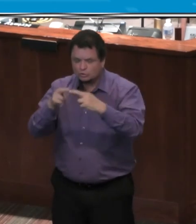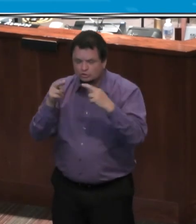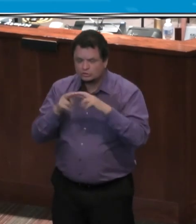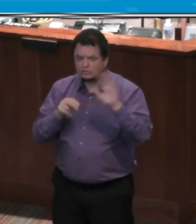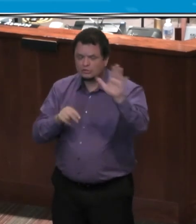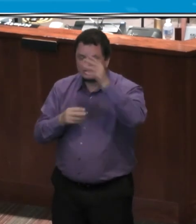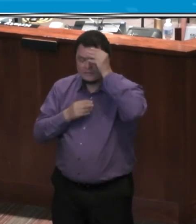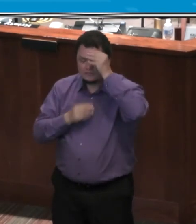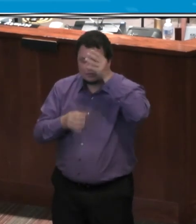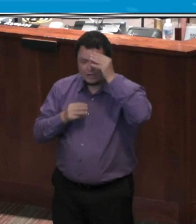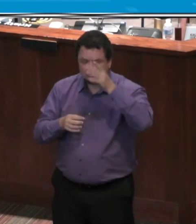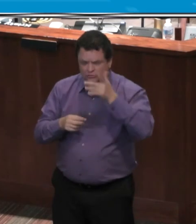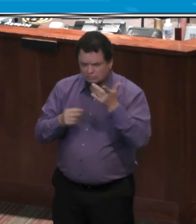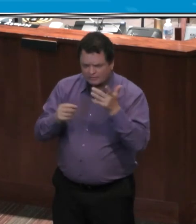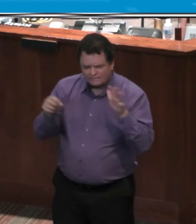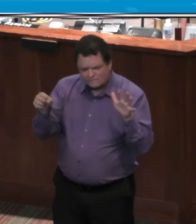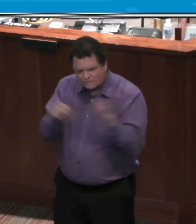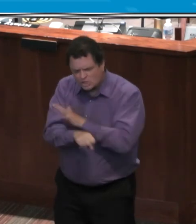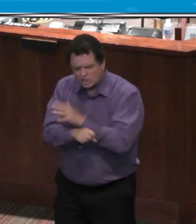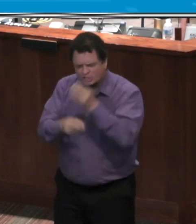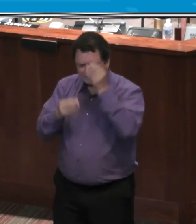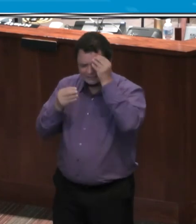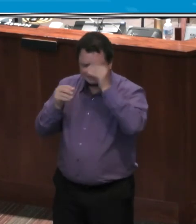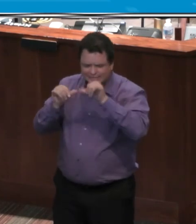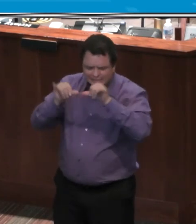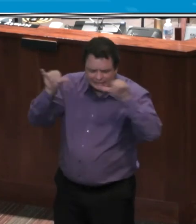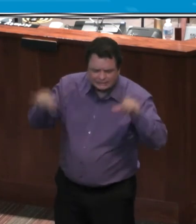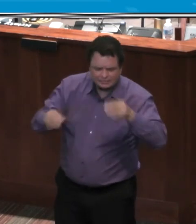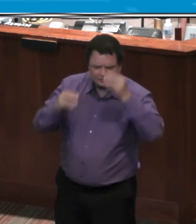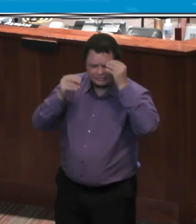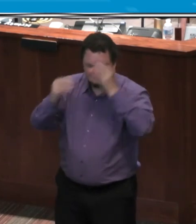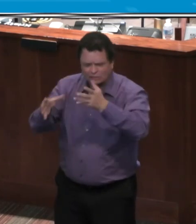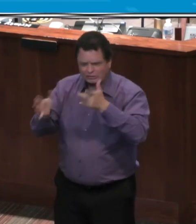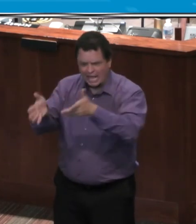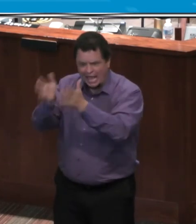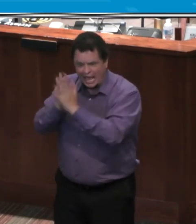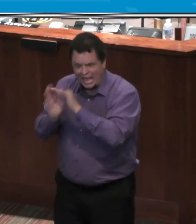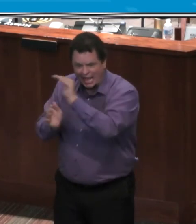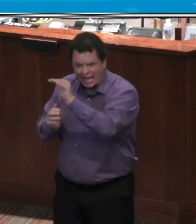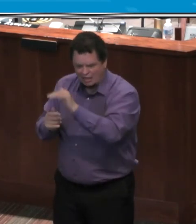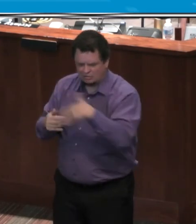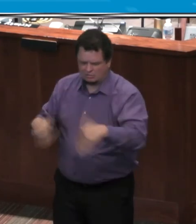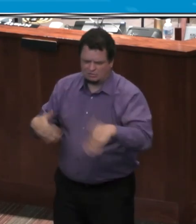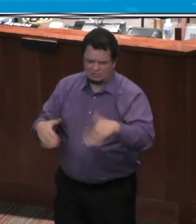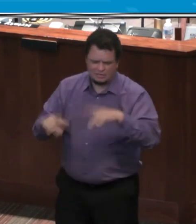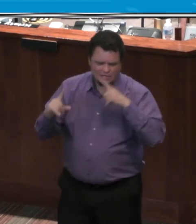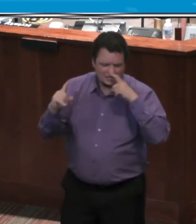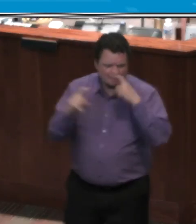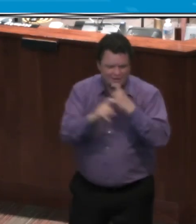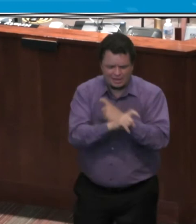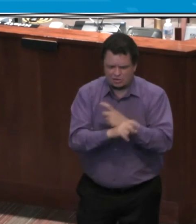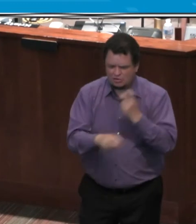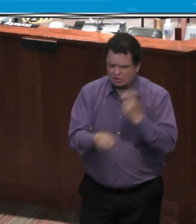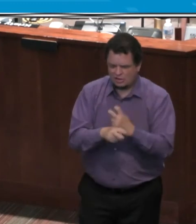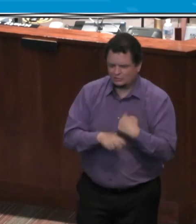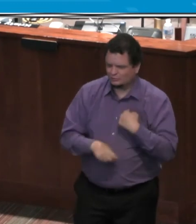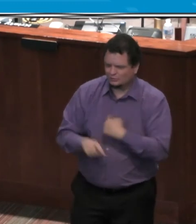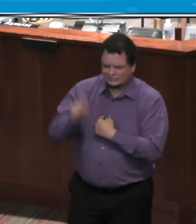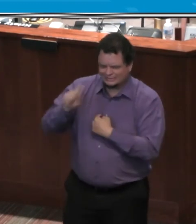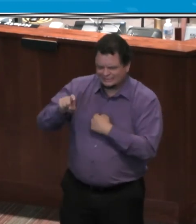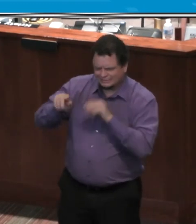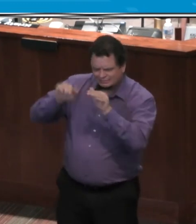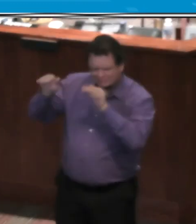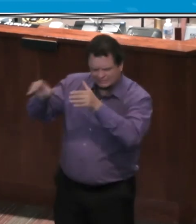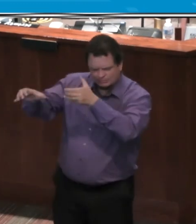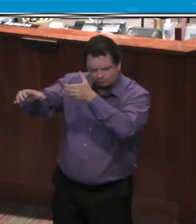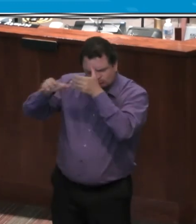doing that. And so these are some of those complexities that we really lean into their expertise and their ability to share, and we have to be